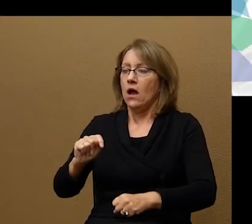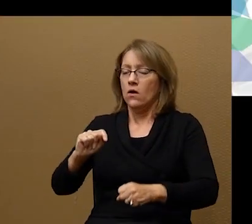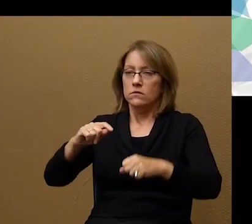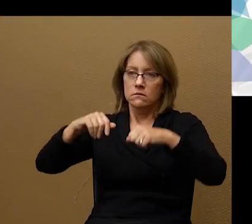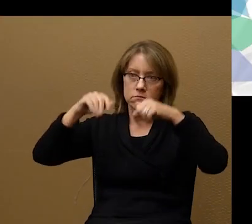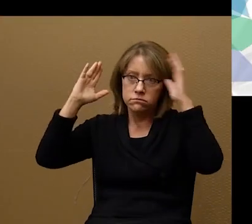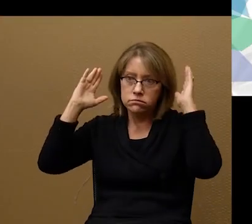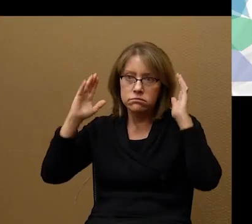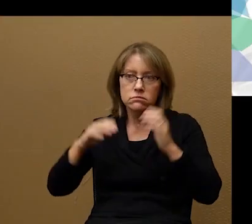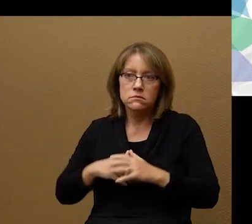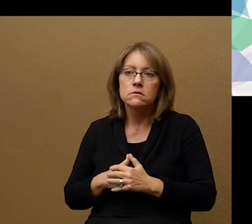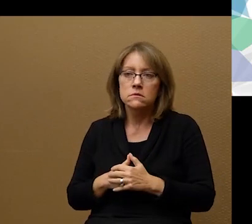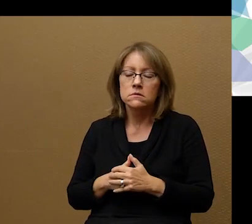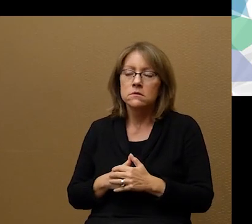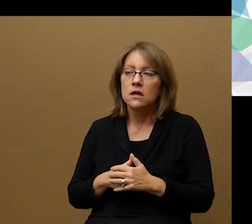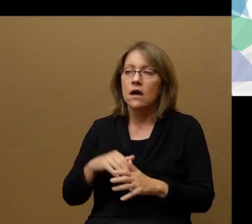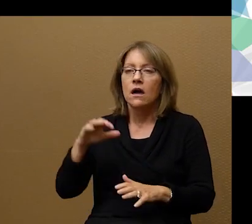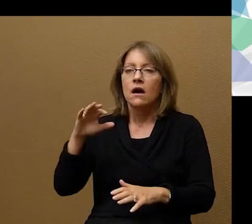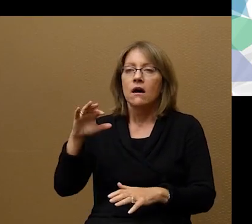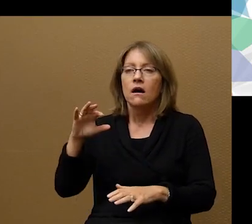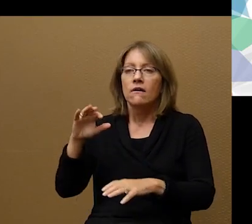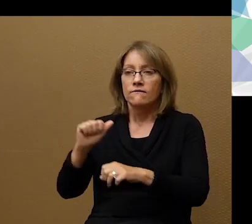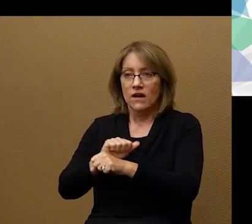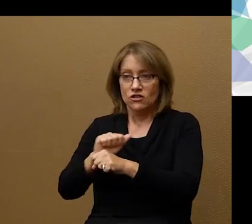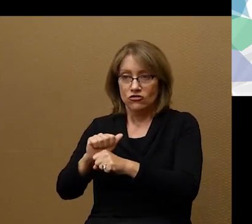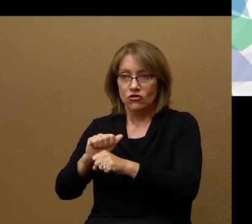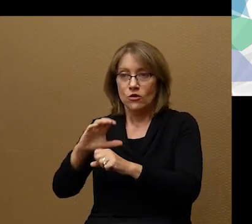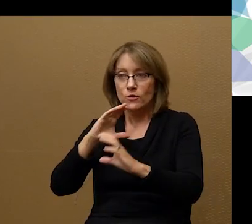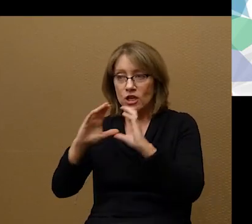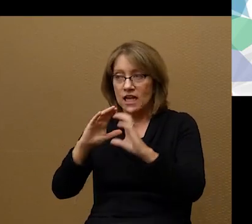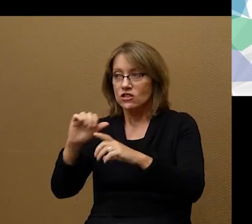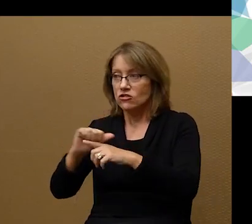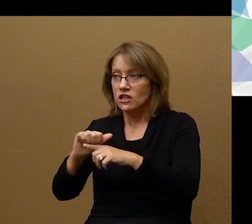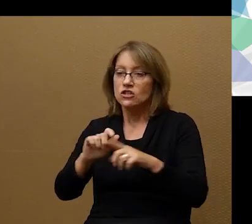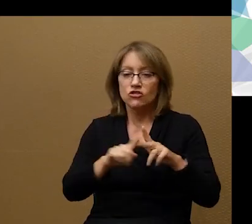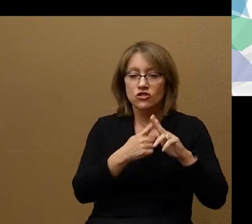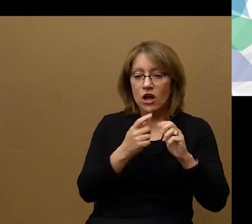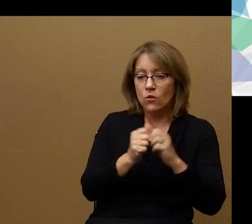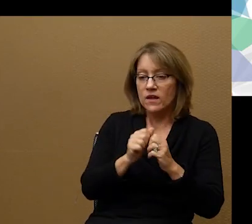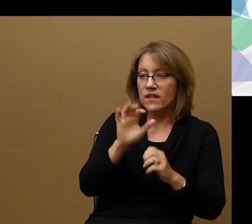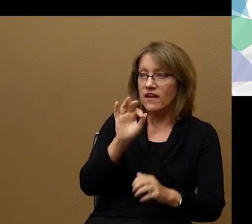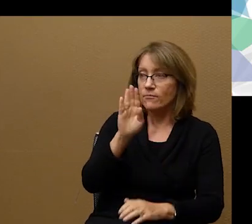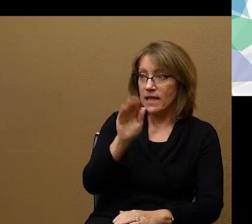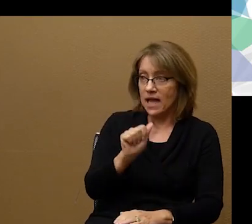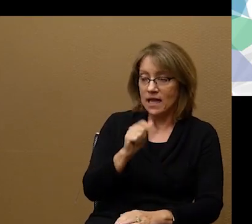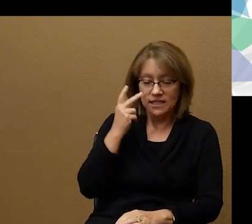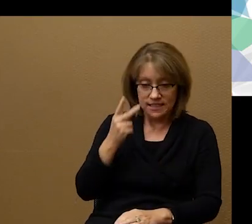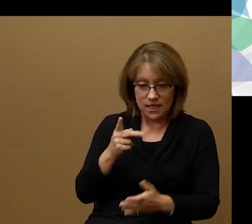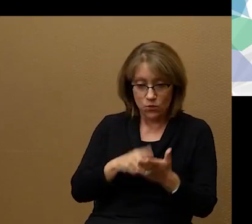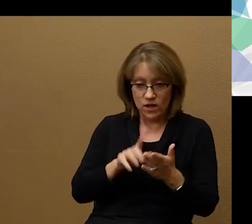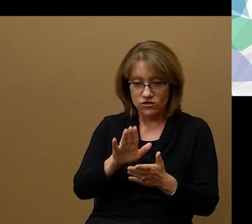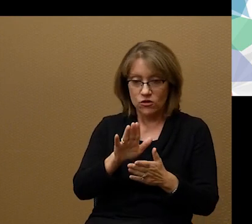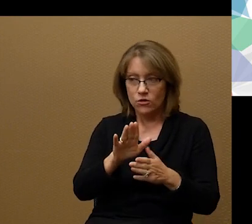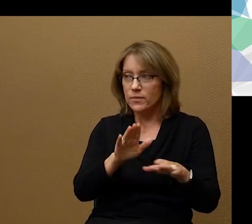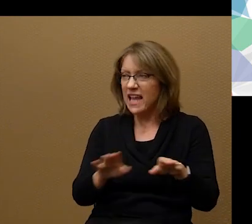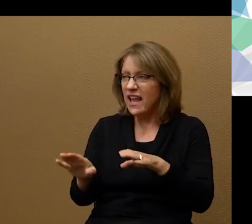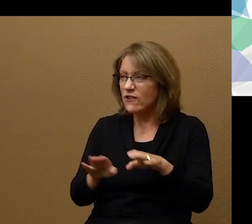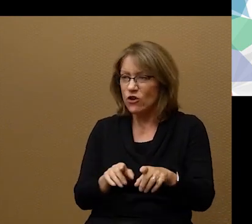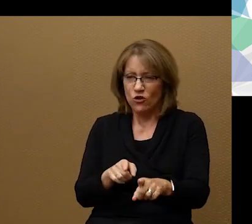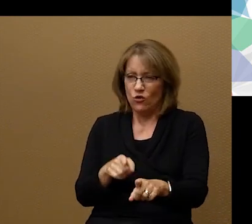So for functional communication training, again, you start with an FBA to see what that function is, what the behavior